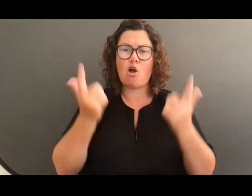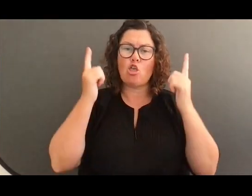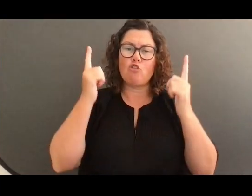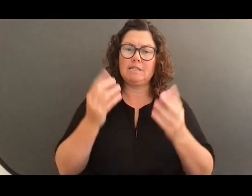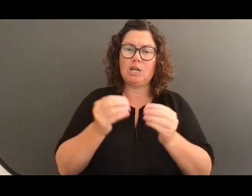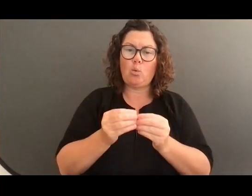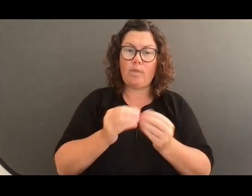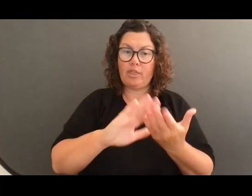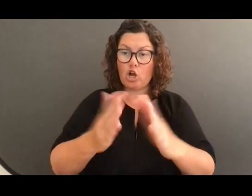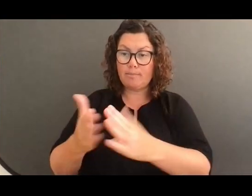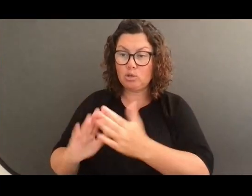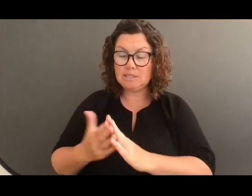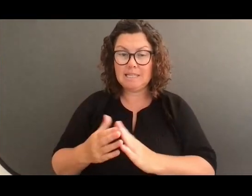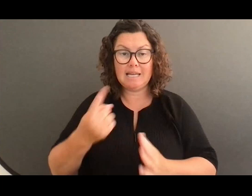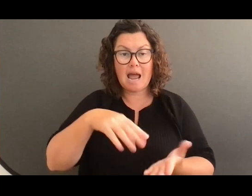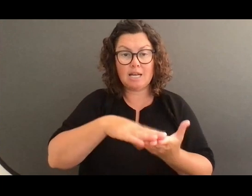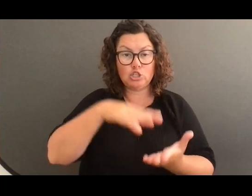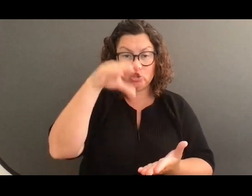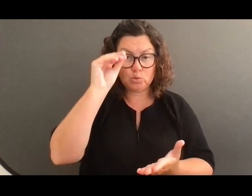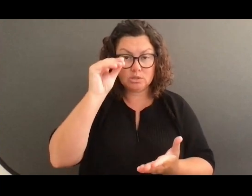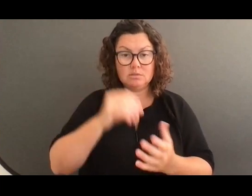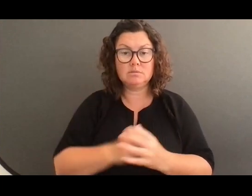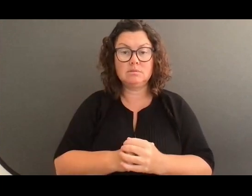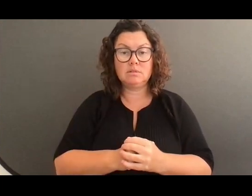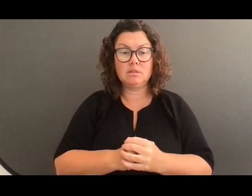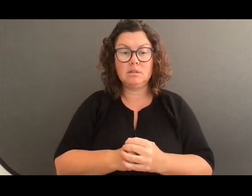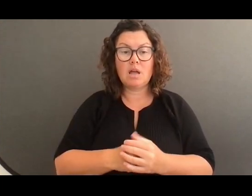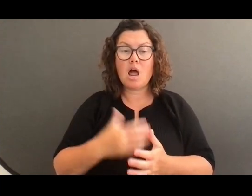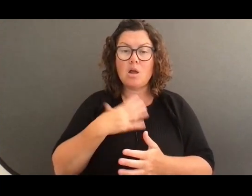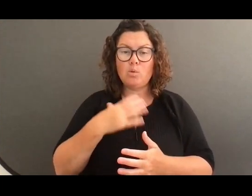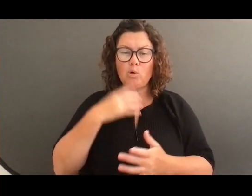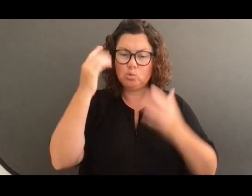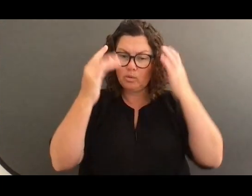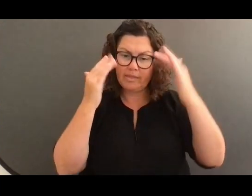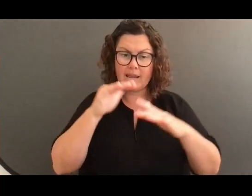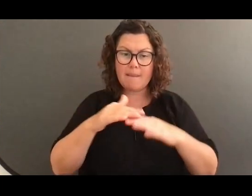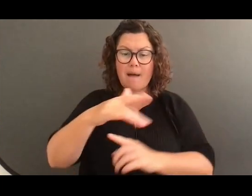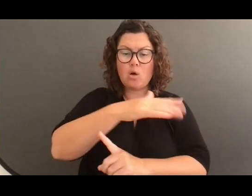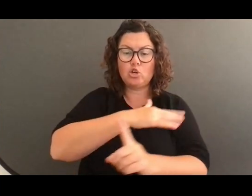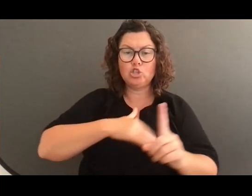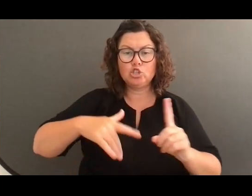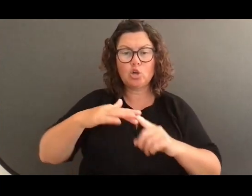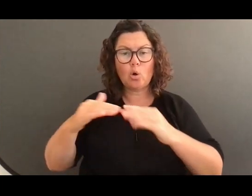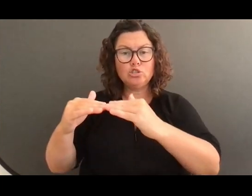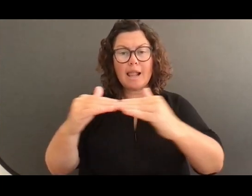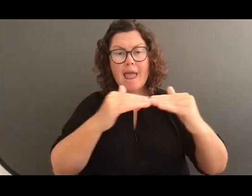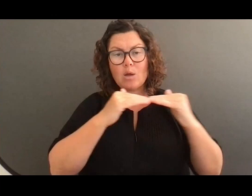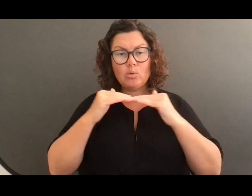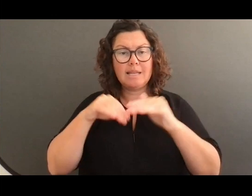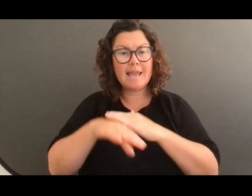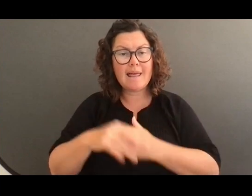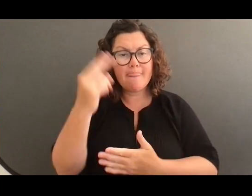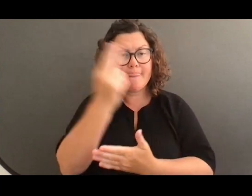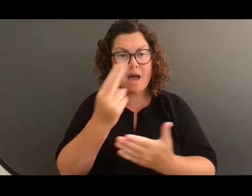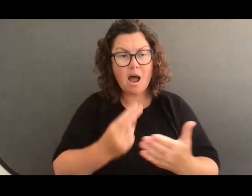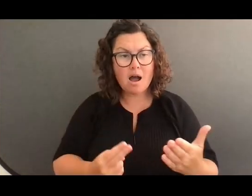of representational, social equity and access in the arts. RAMP is a public exhibition space with education at its